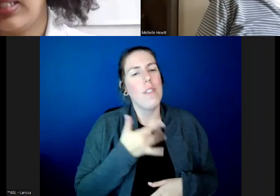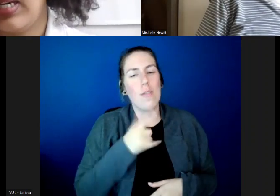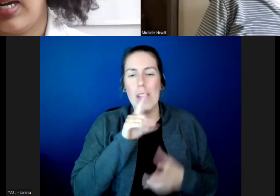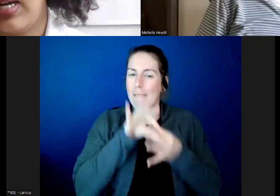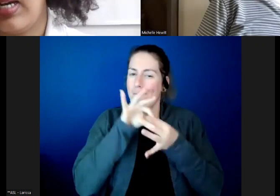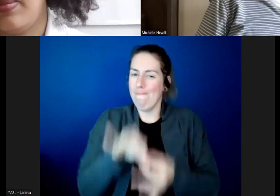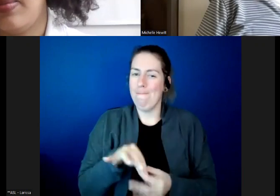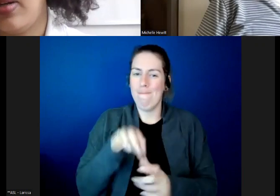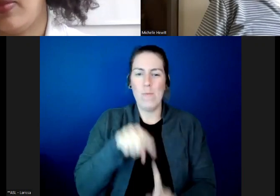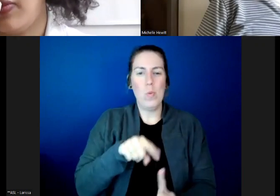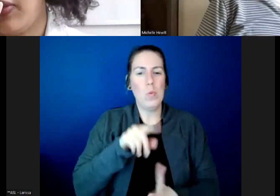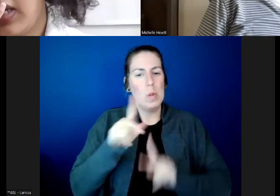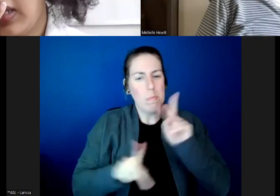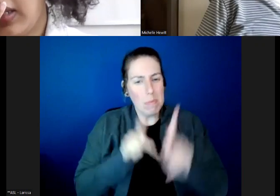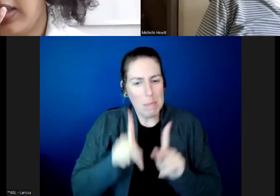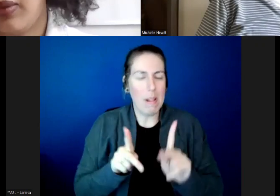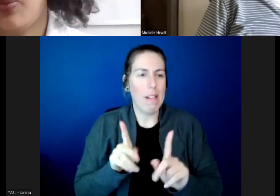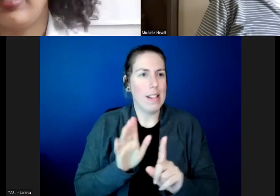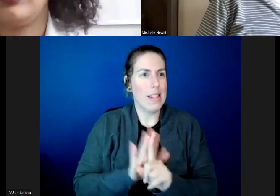aspect of